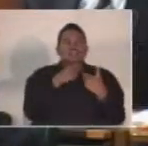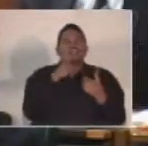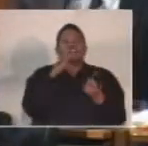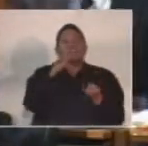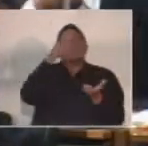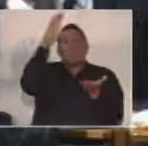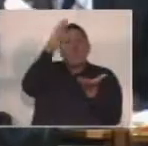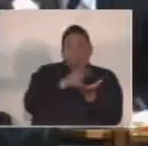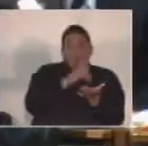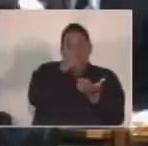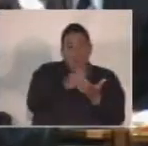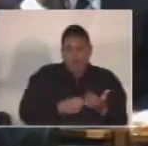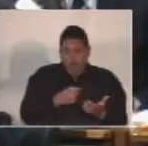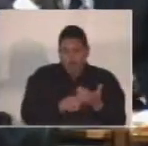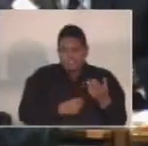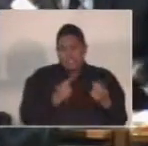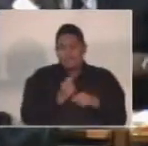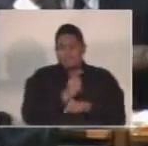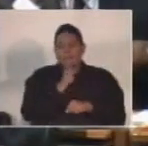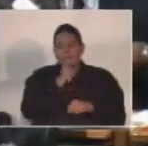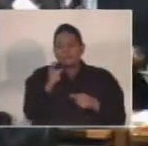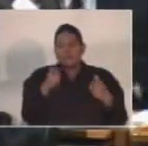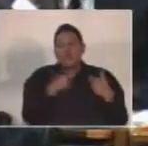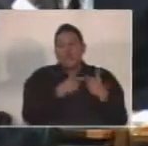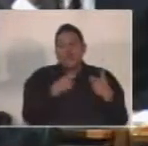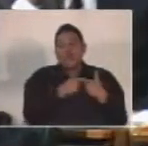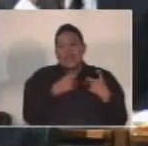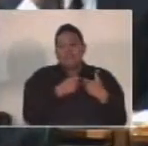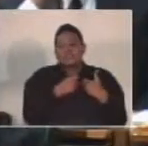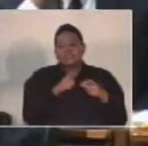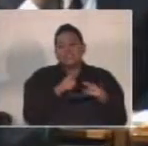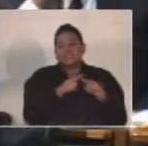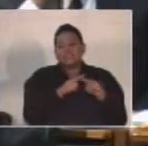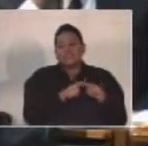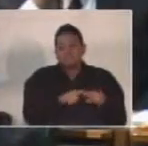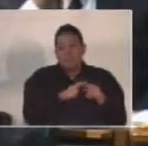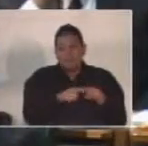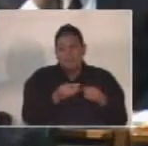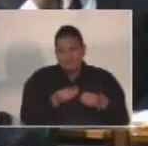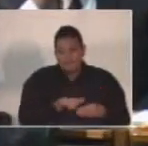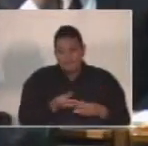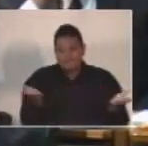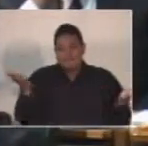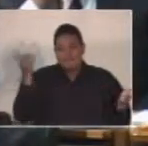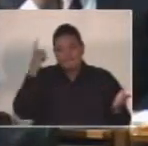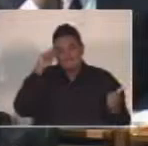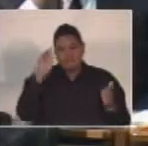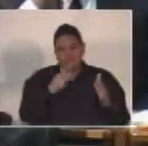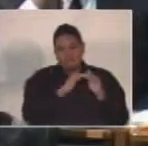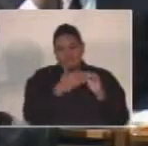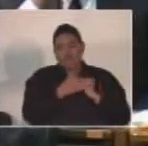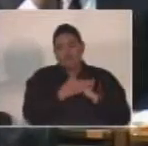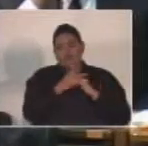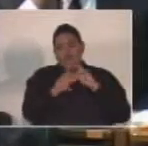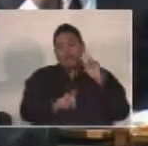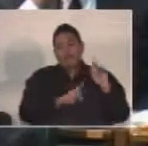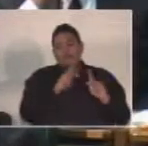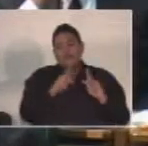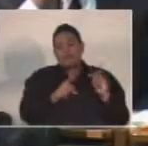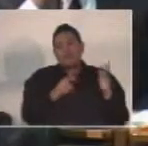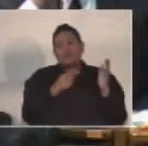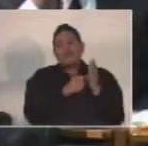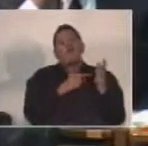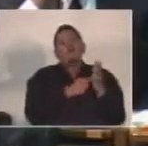to ensure that electricity is reliably provided to Jamaicans at